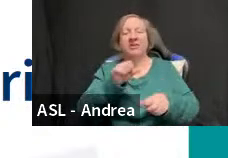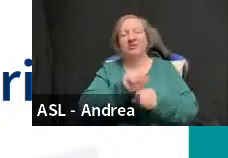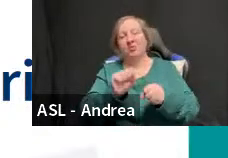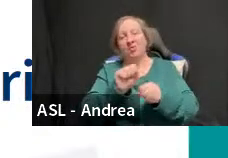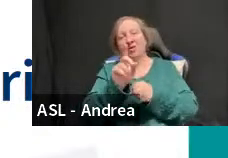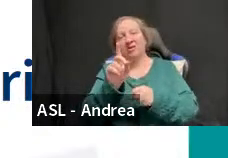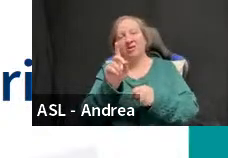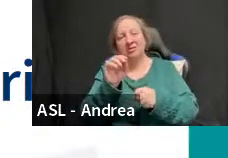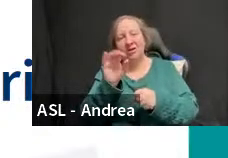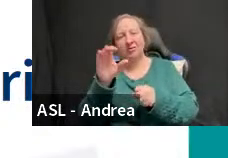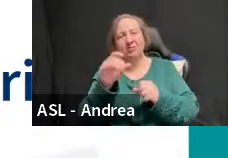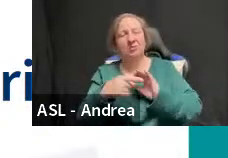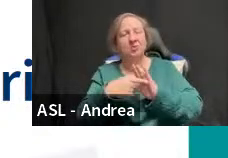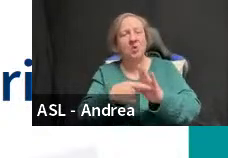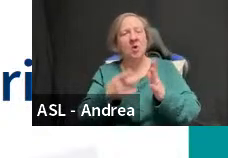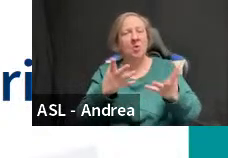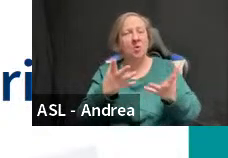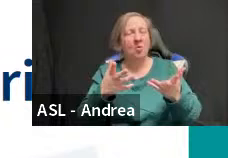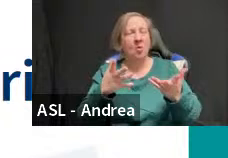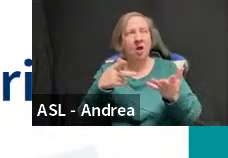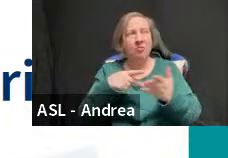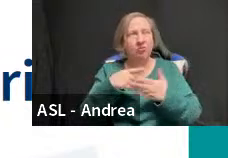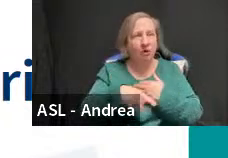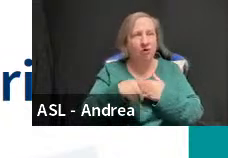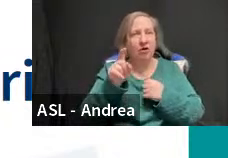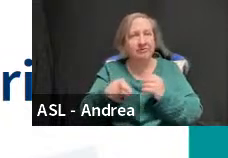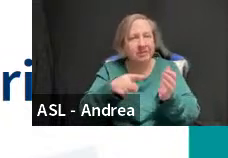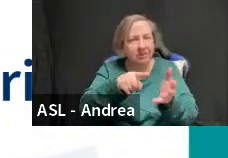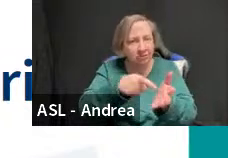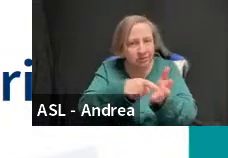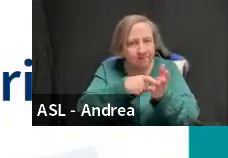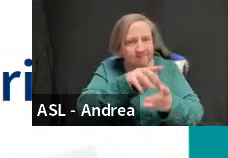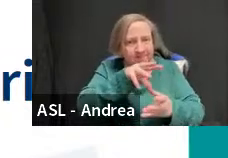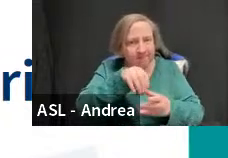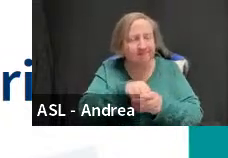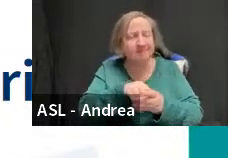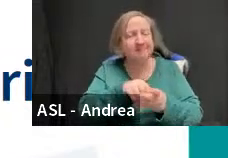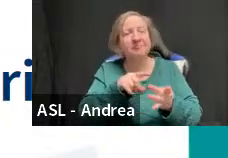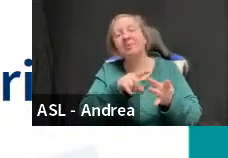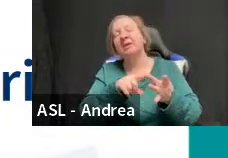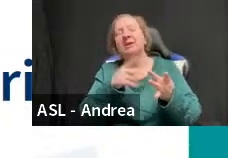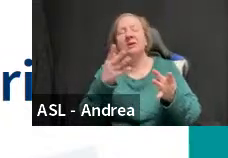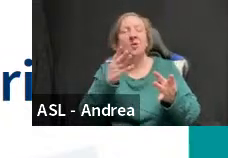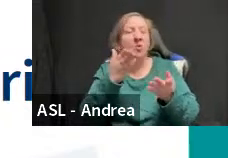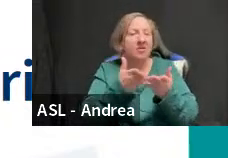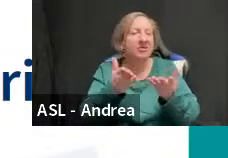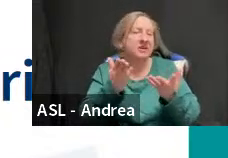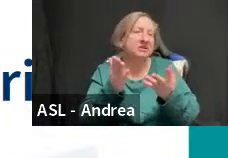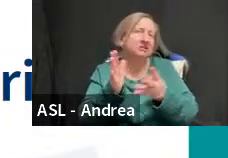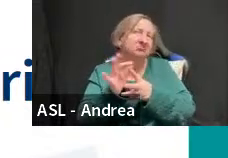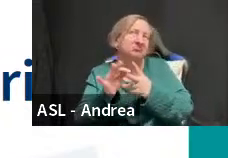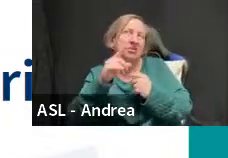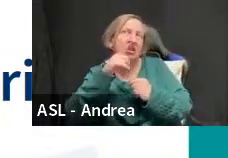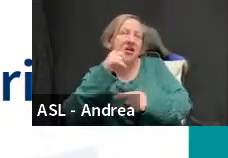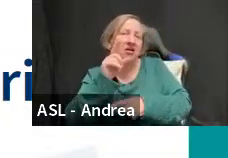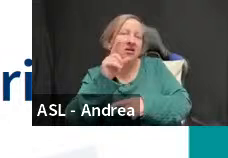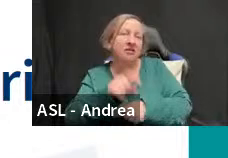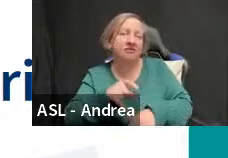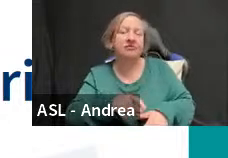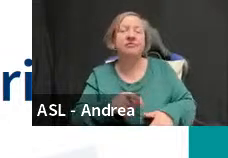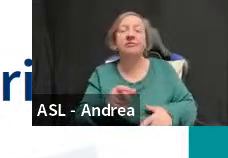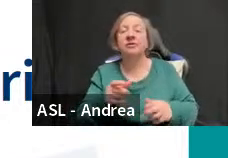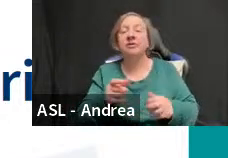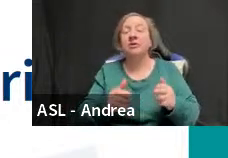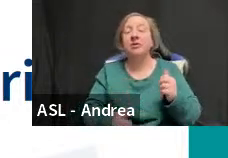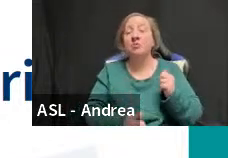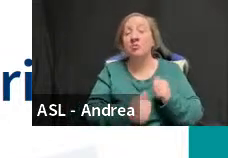defining what the real program elements need to be and what things might be optional. And for the most part, most all